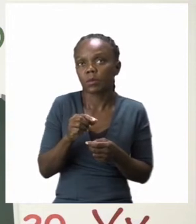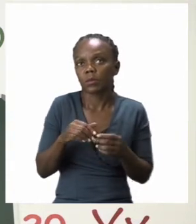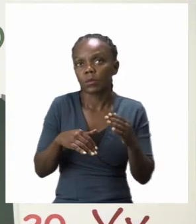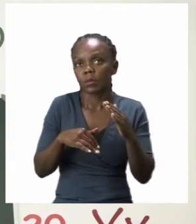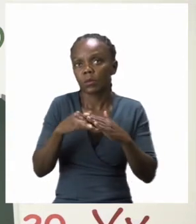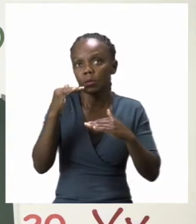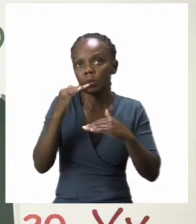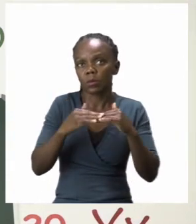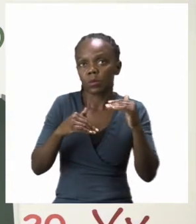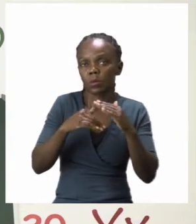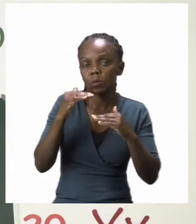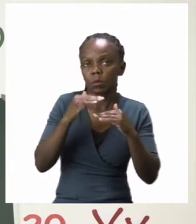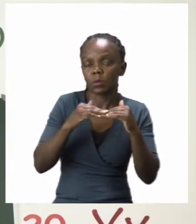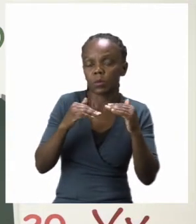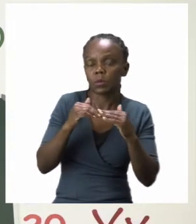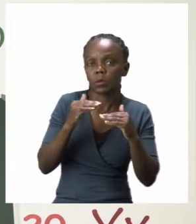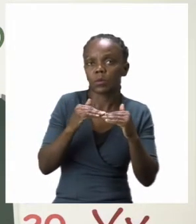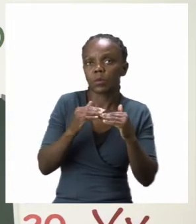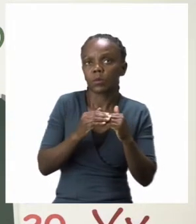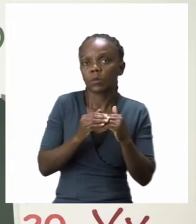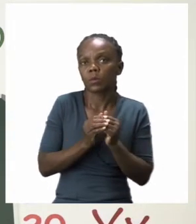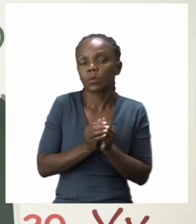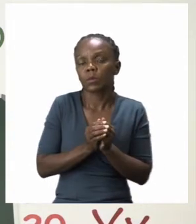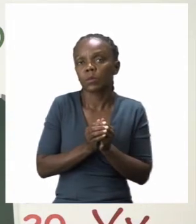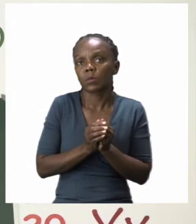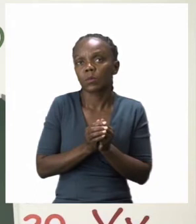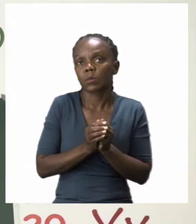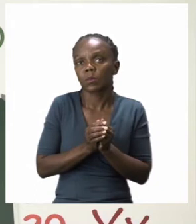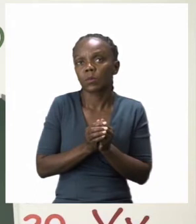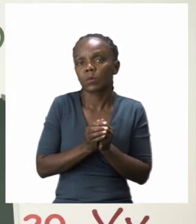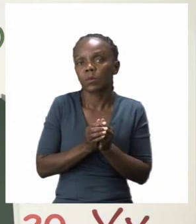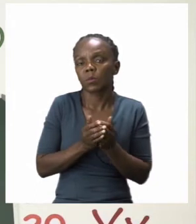other, like our bottle tops. I can build 1,